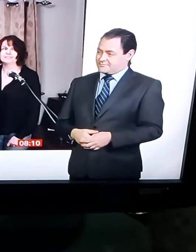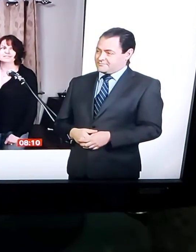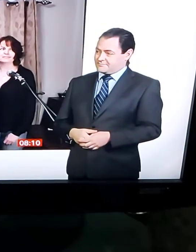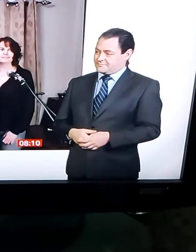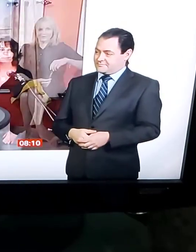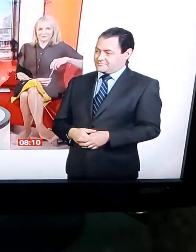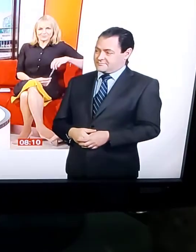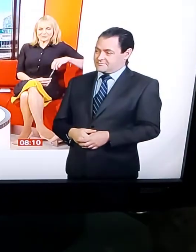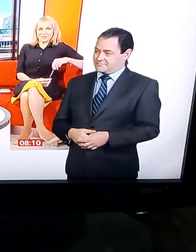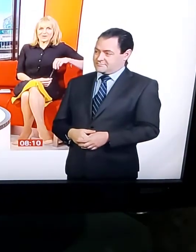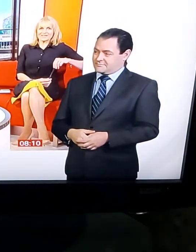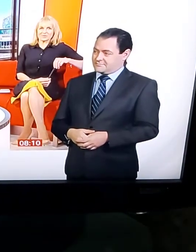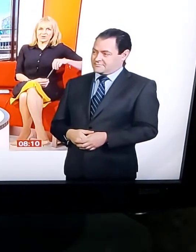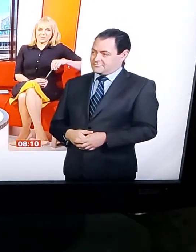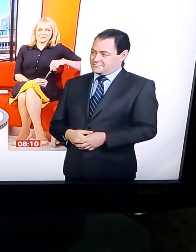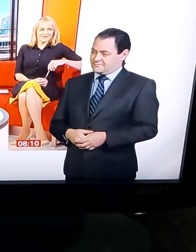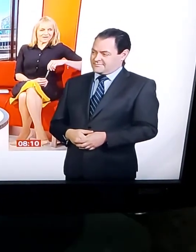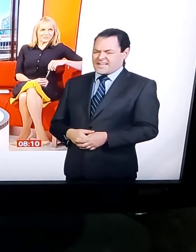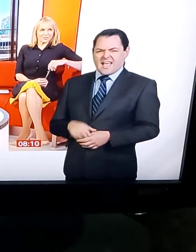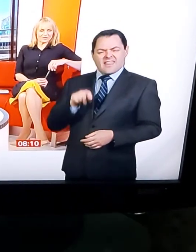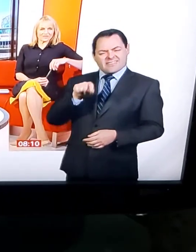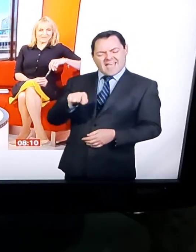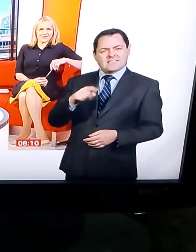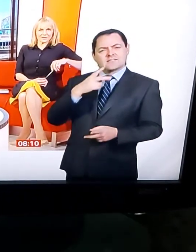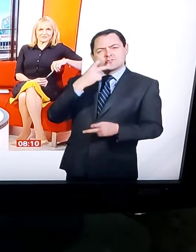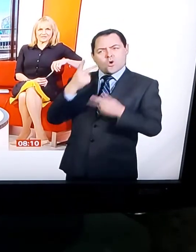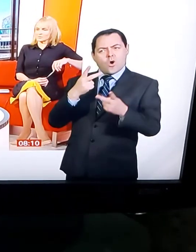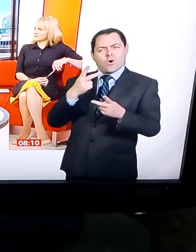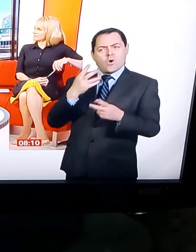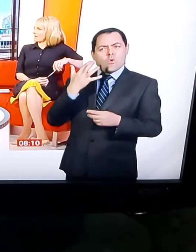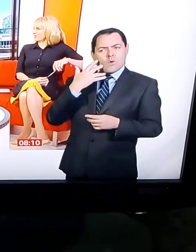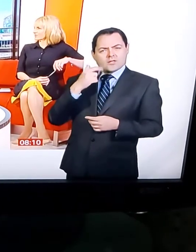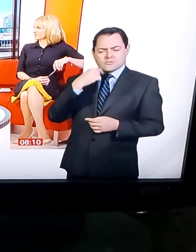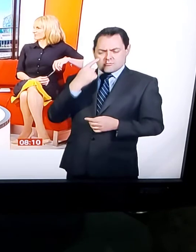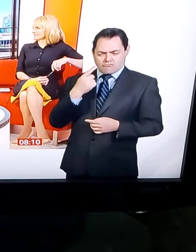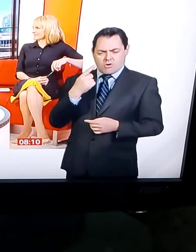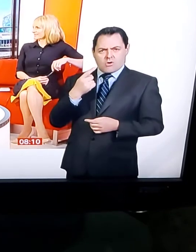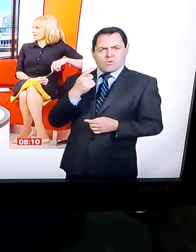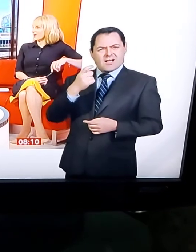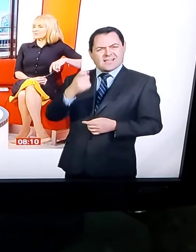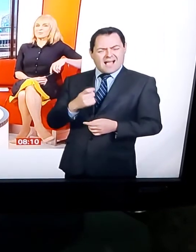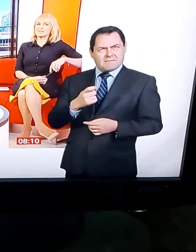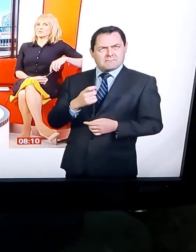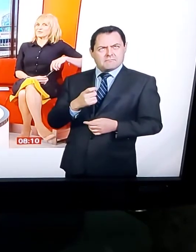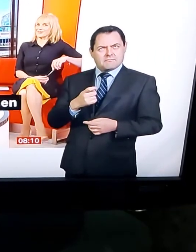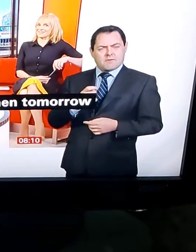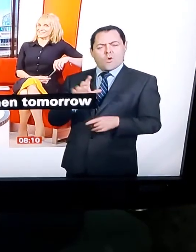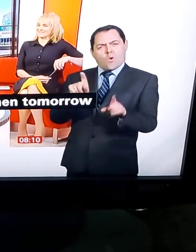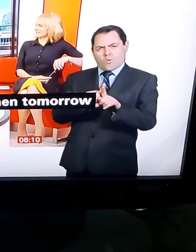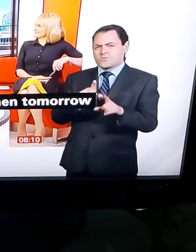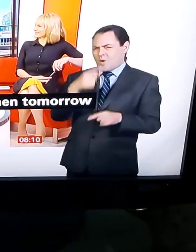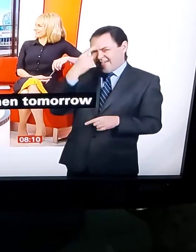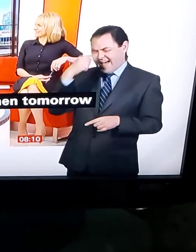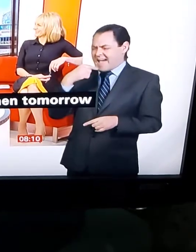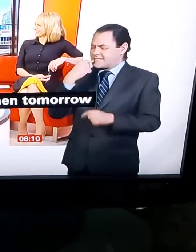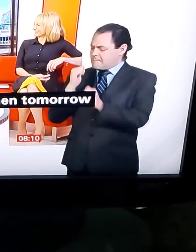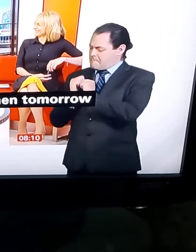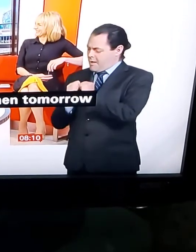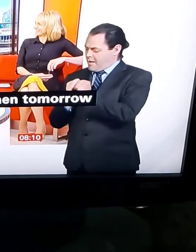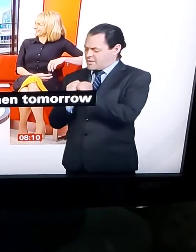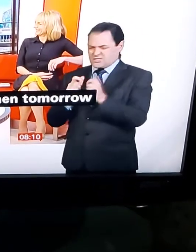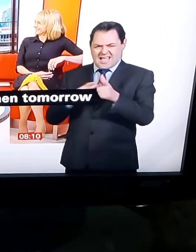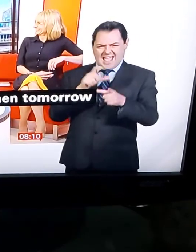comes. About when tomorrow comes, I have to apologise. I think I might have said it was March. Wishful thinking, I think, don't you, Dan? It is